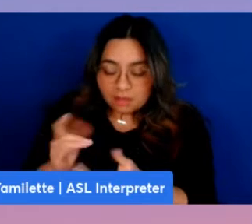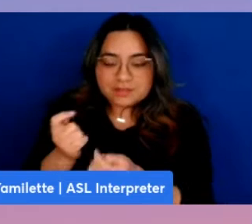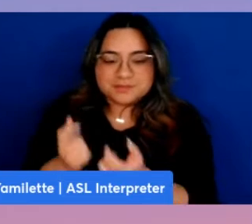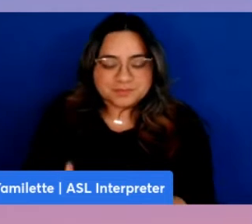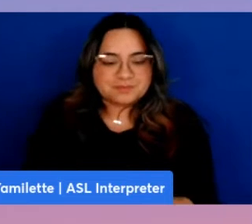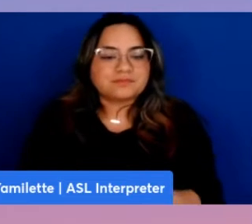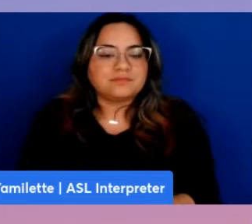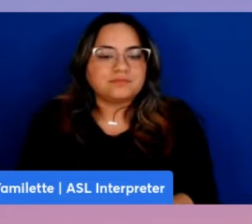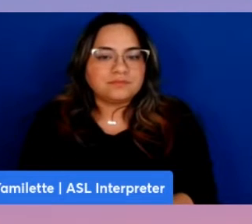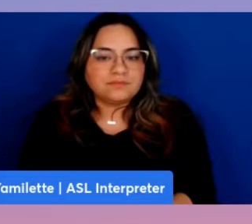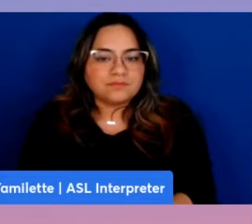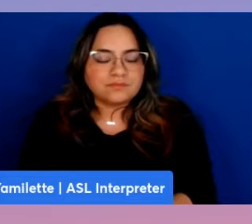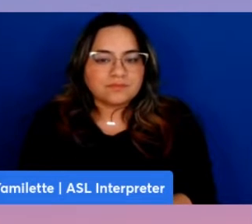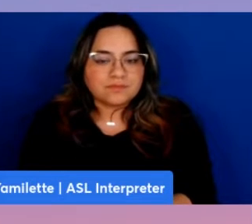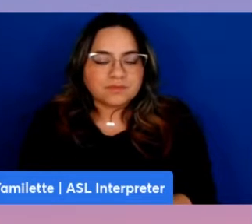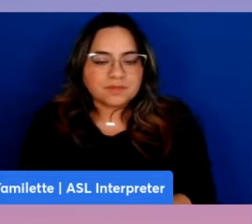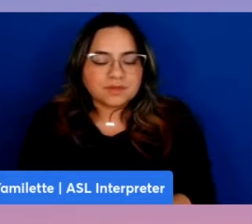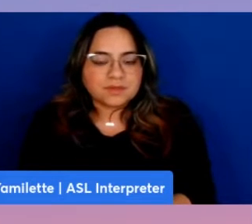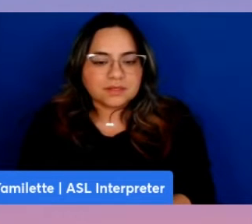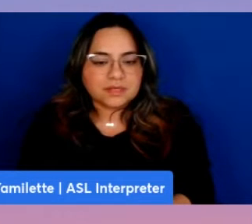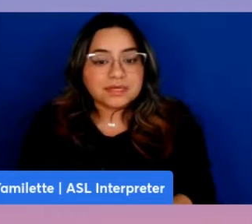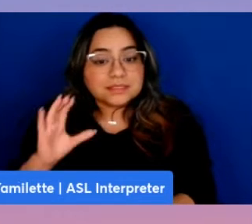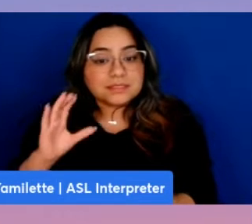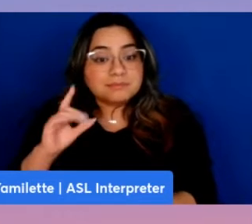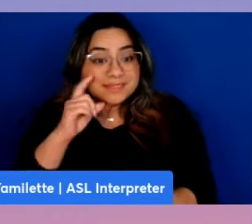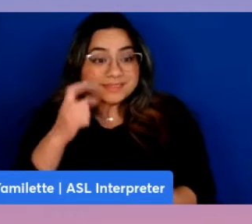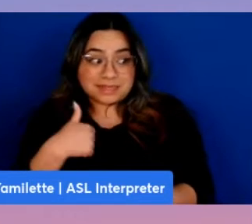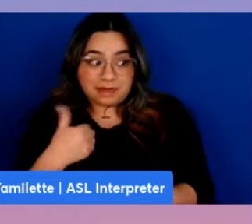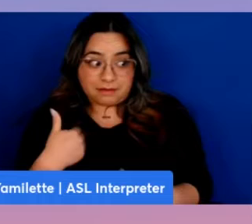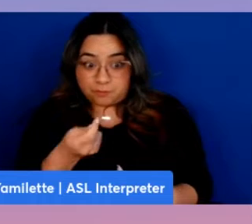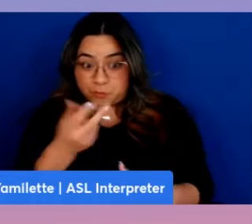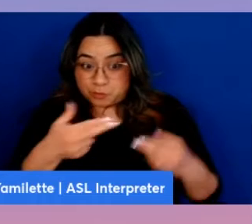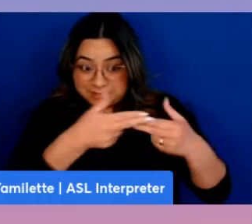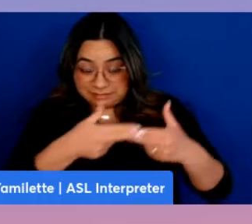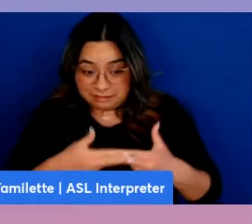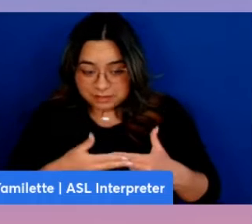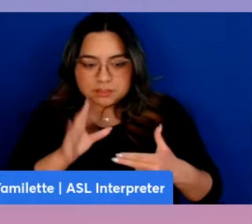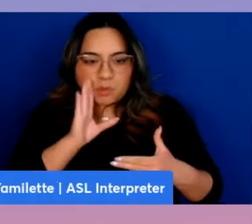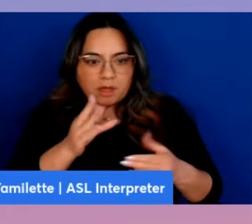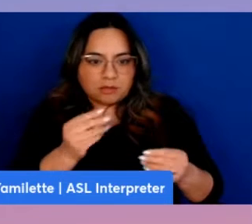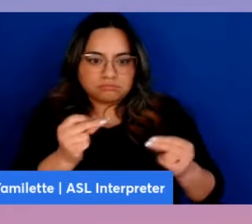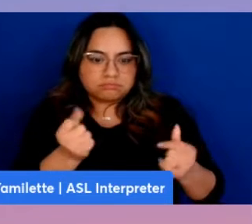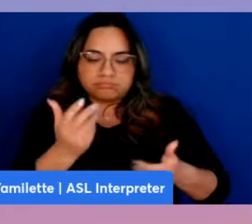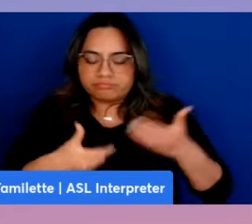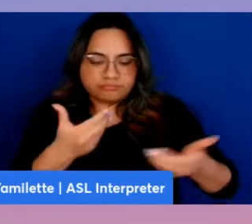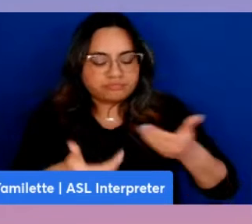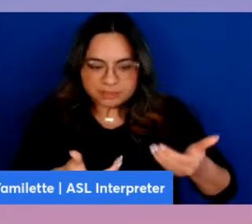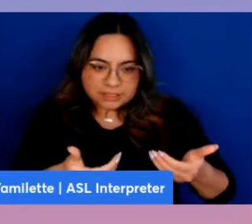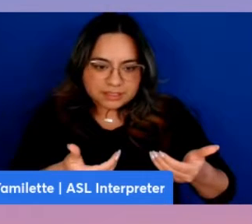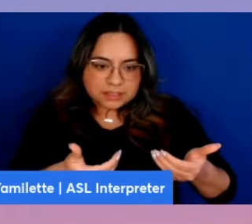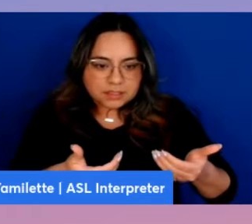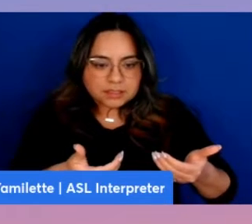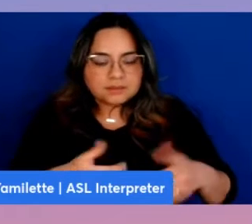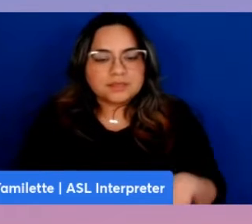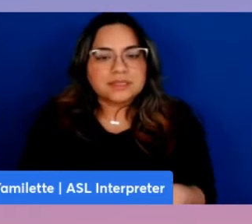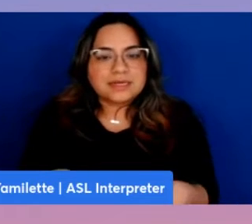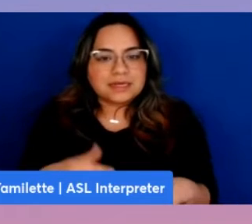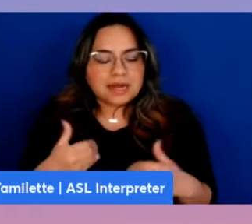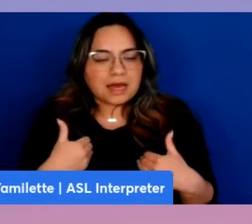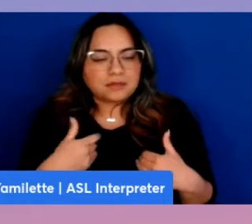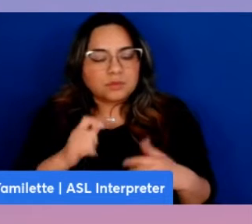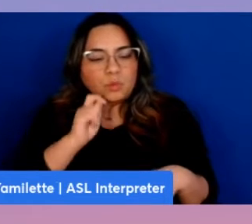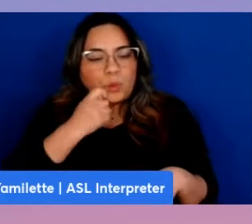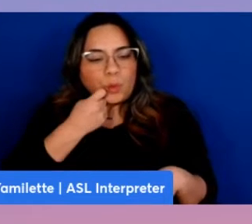data. Since I only have a few slides, let's breeze through them to make room for the demo and some cool code I have